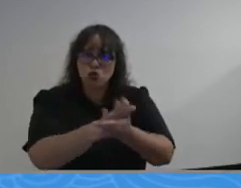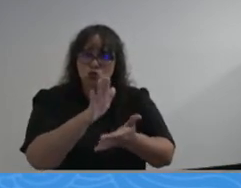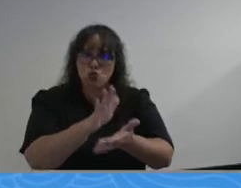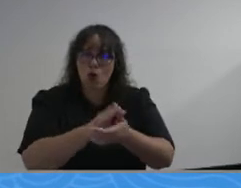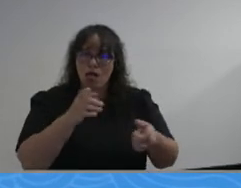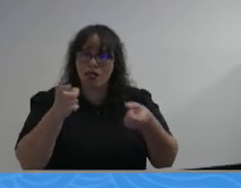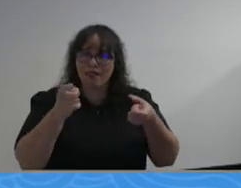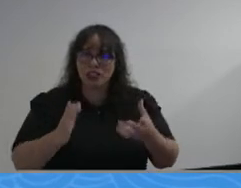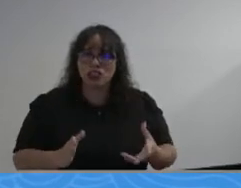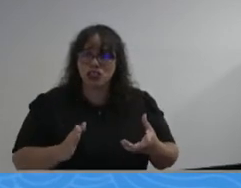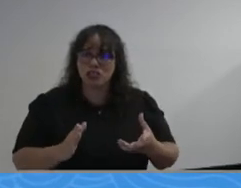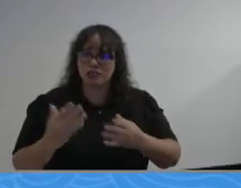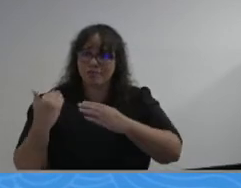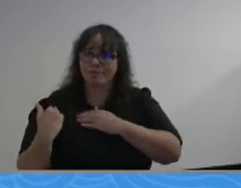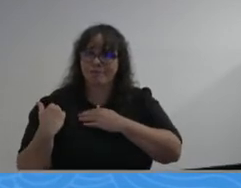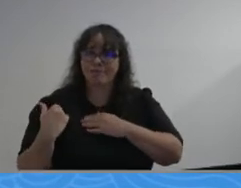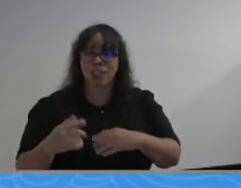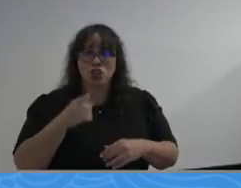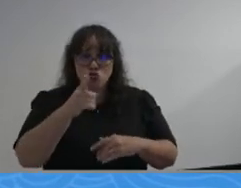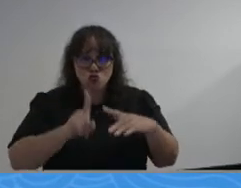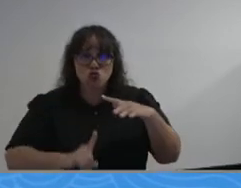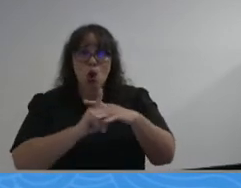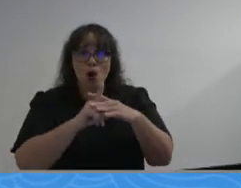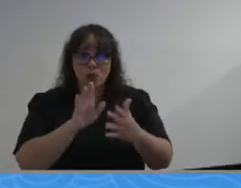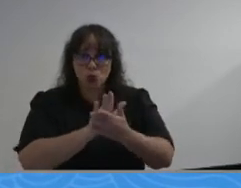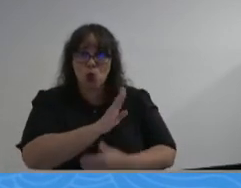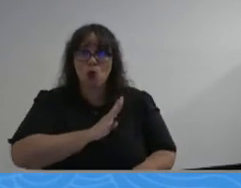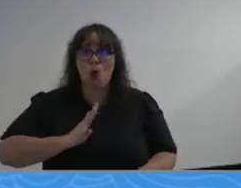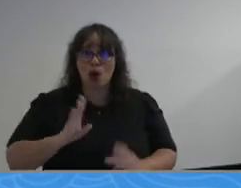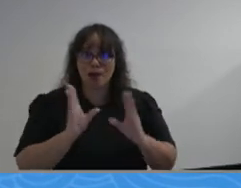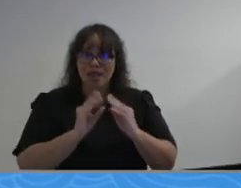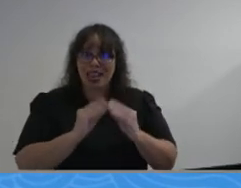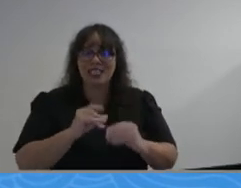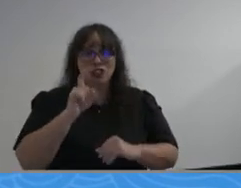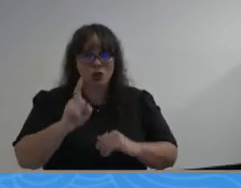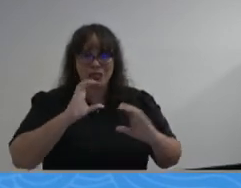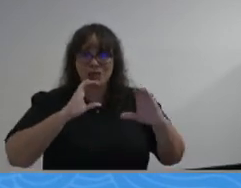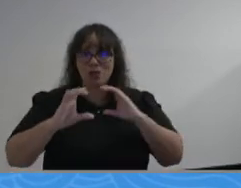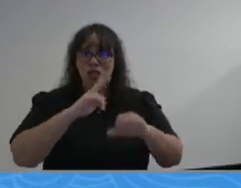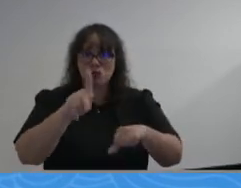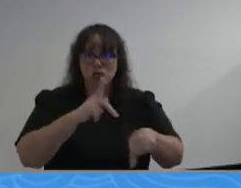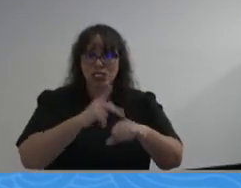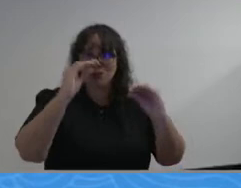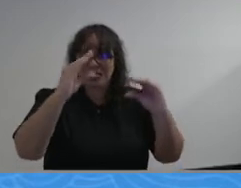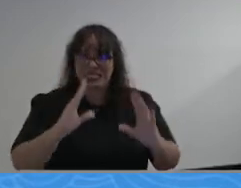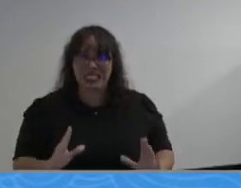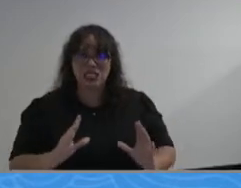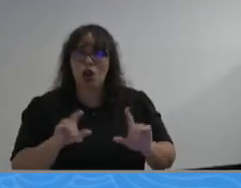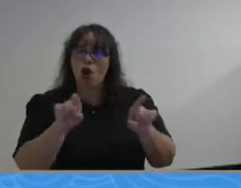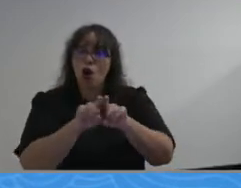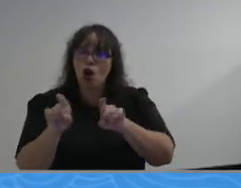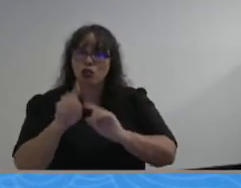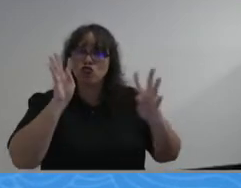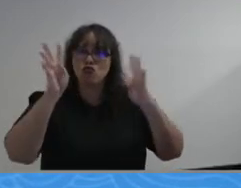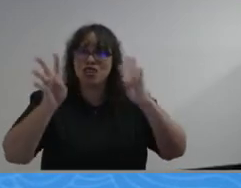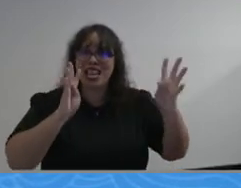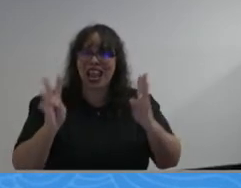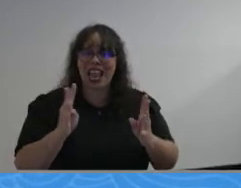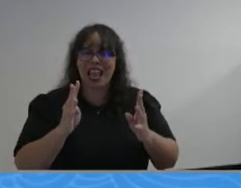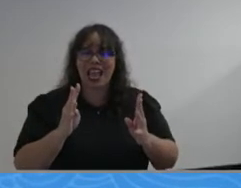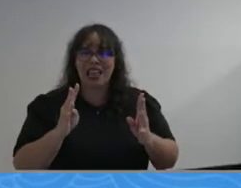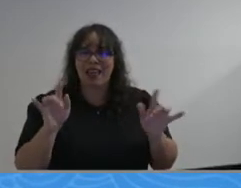officials accountable. You got to show up at school board meetings. You got to be in communication with principals and teachers. And you also have to create the kind of